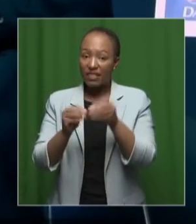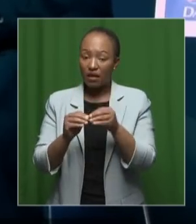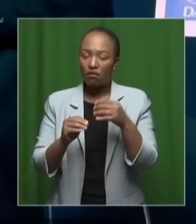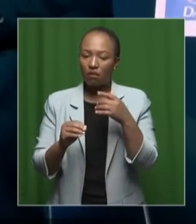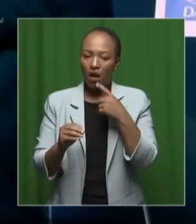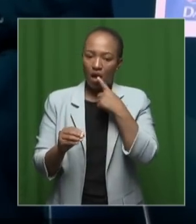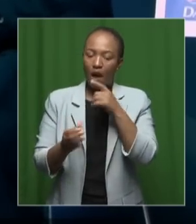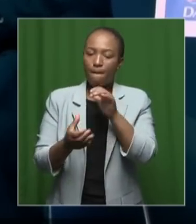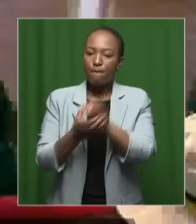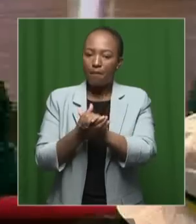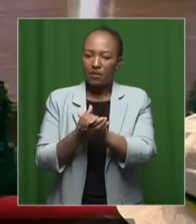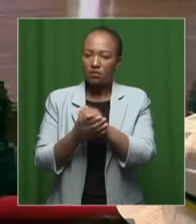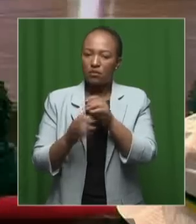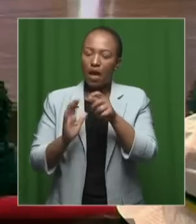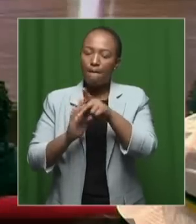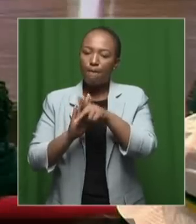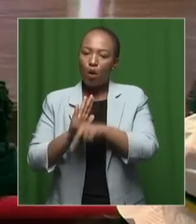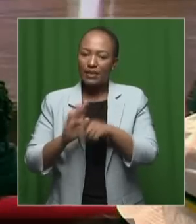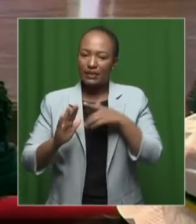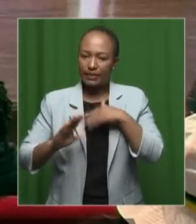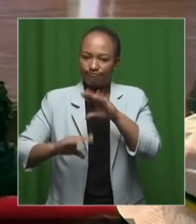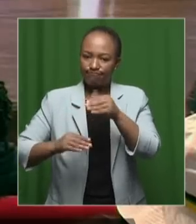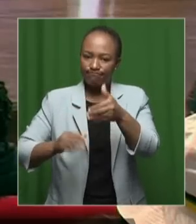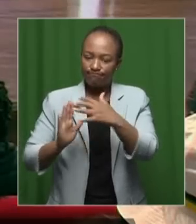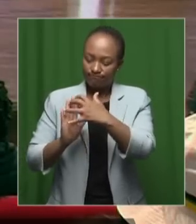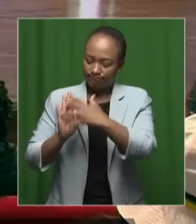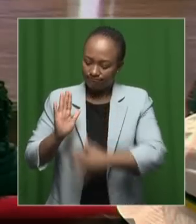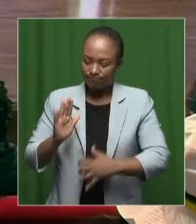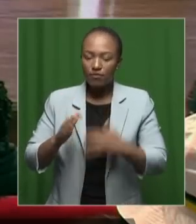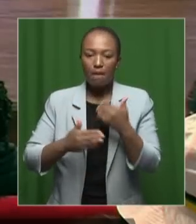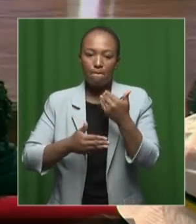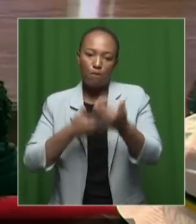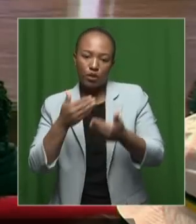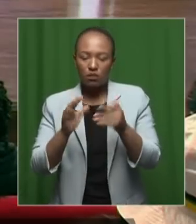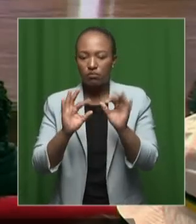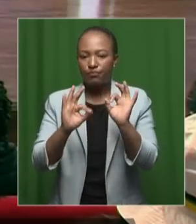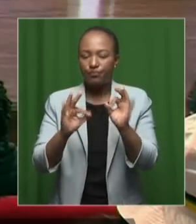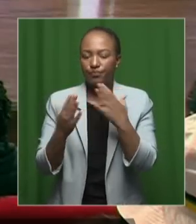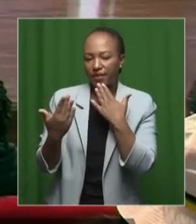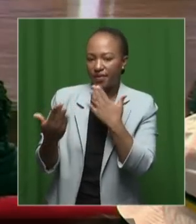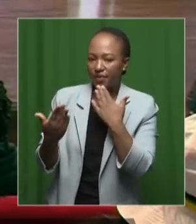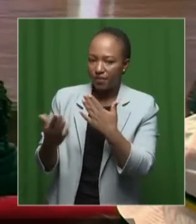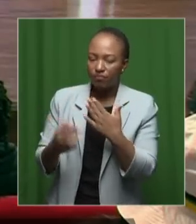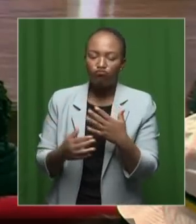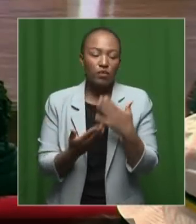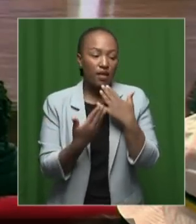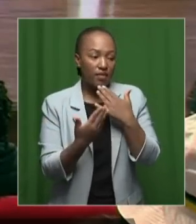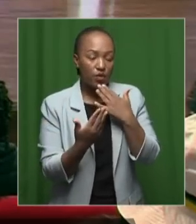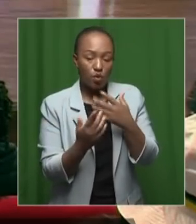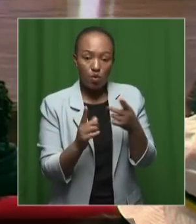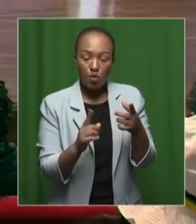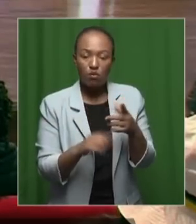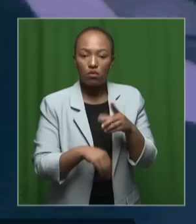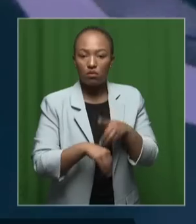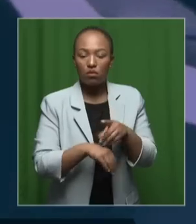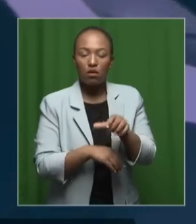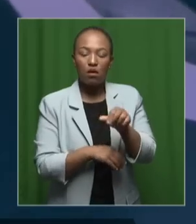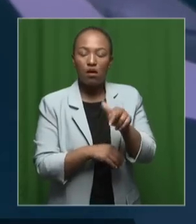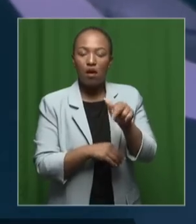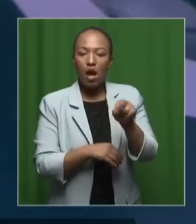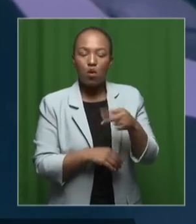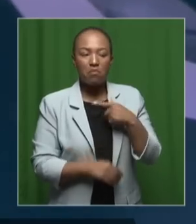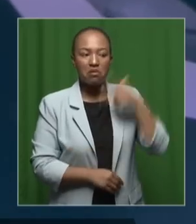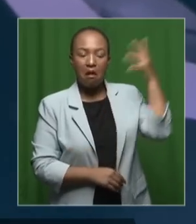already started the implementation process. Thank you. Well, thanks so much, Dr. Aaron Motsoaledi, and great that you didn't take up all your